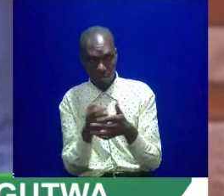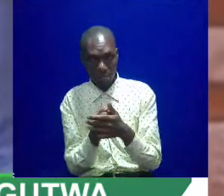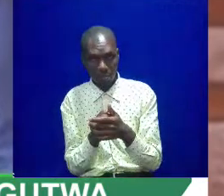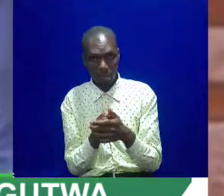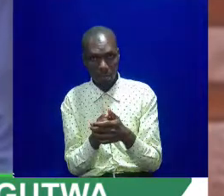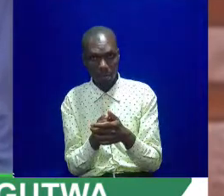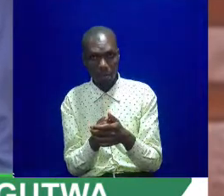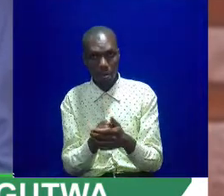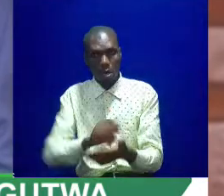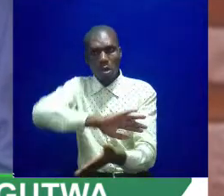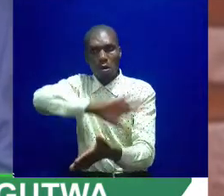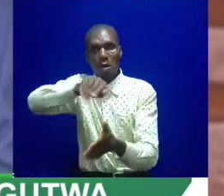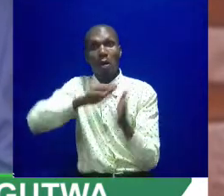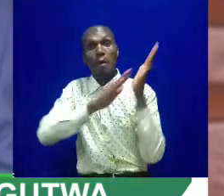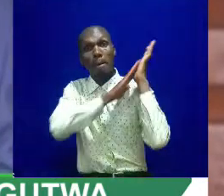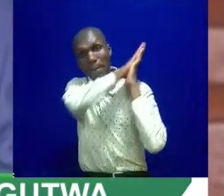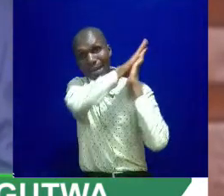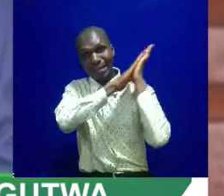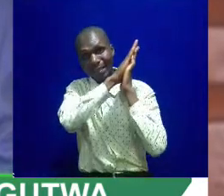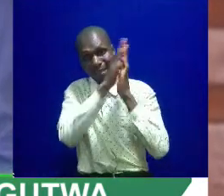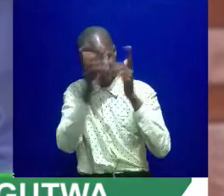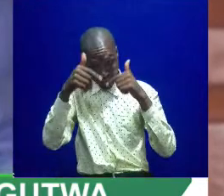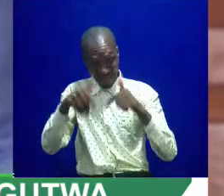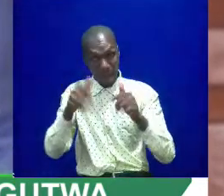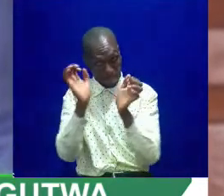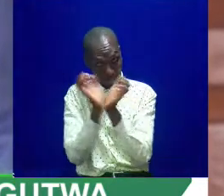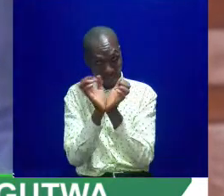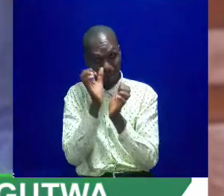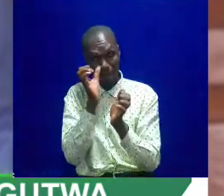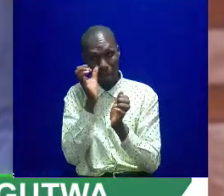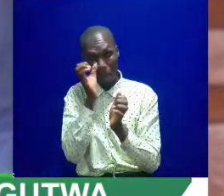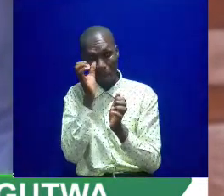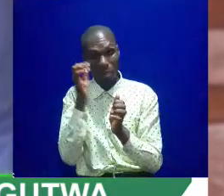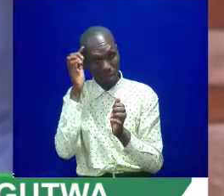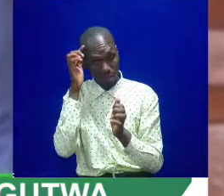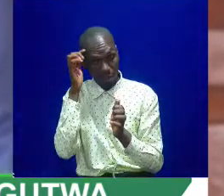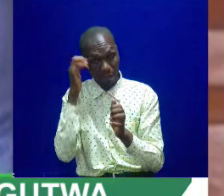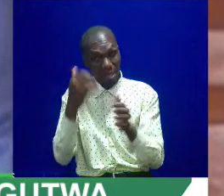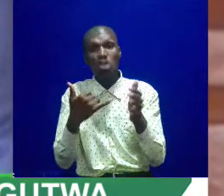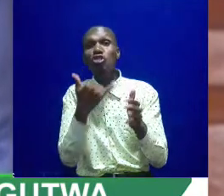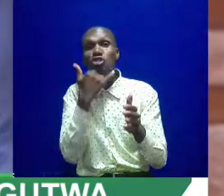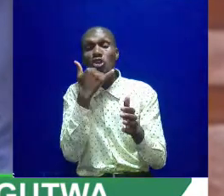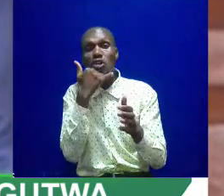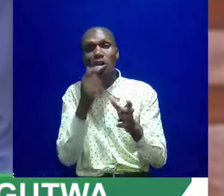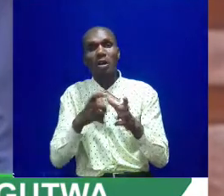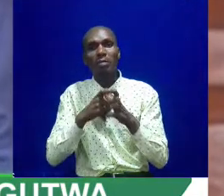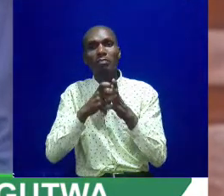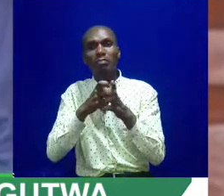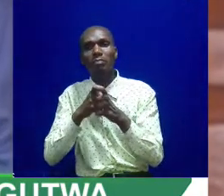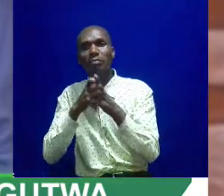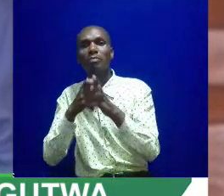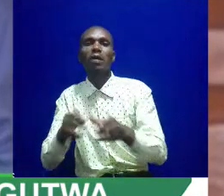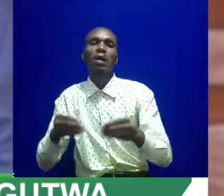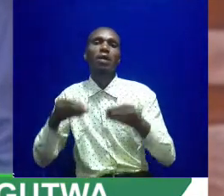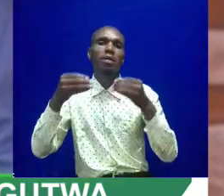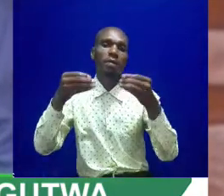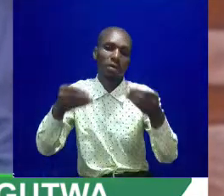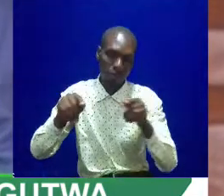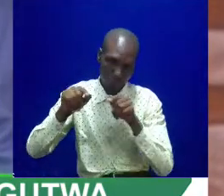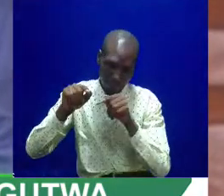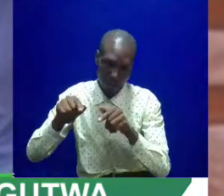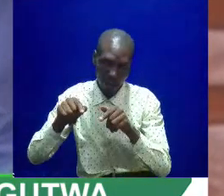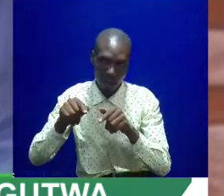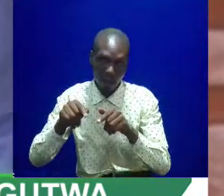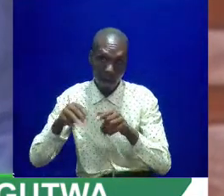Every bandit must be brought to book. Every illegal gun surrendered willingly or